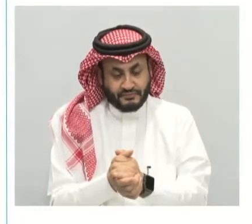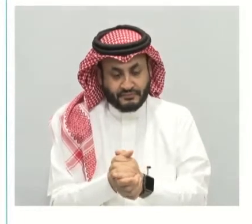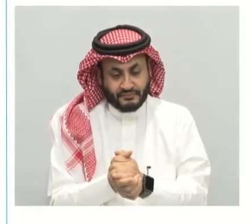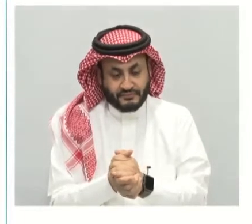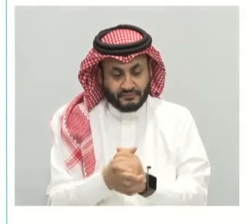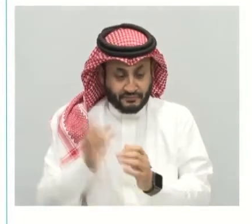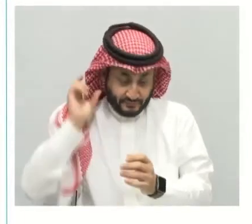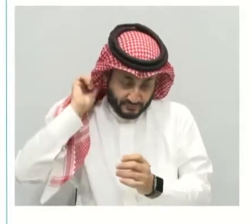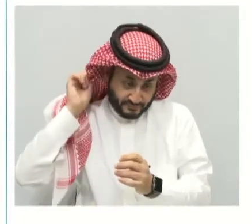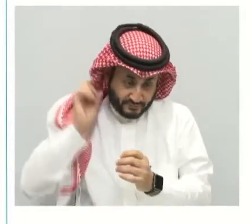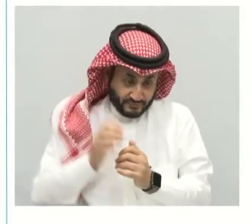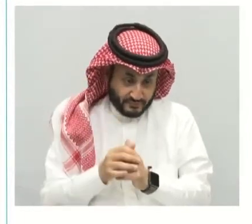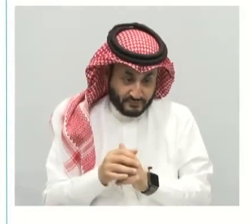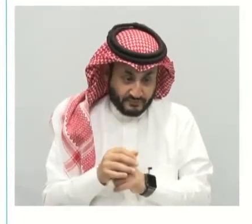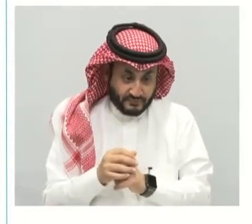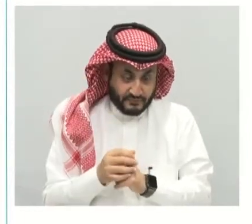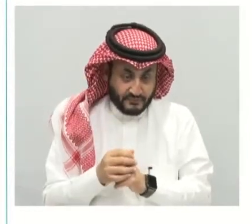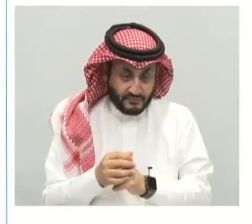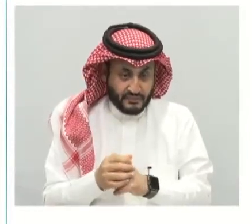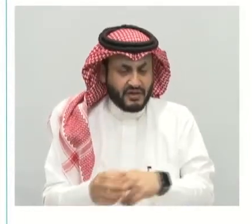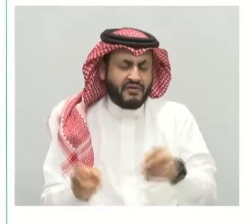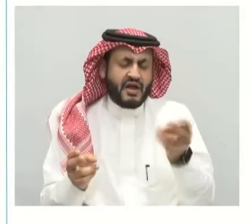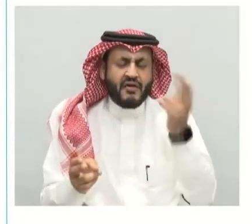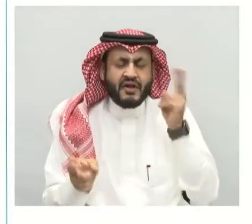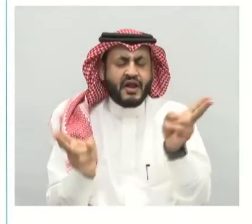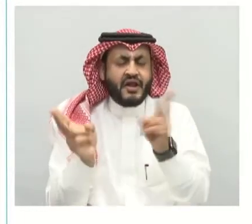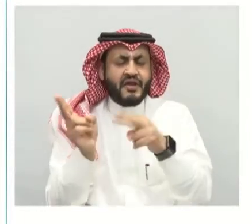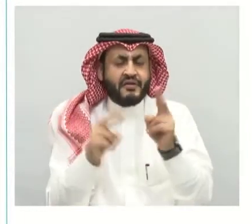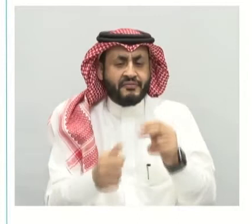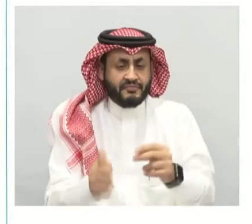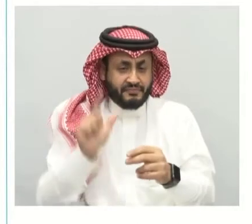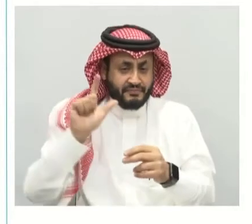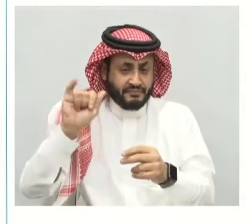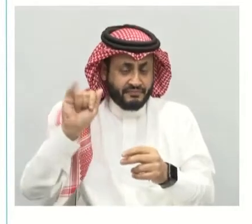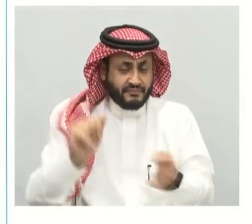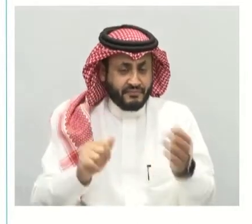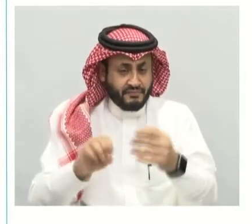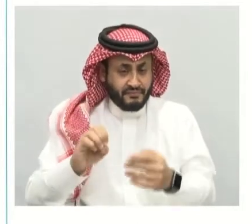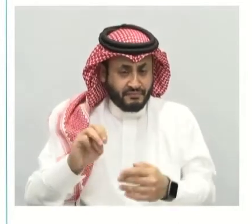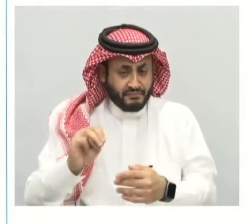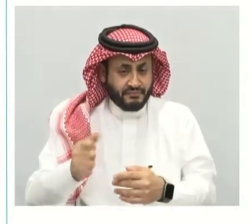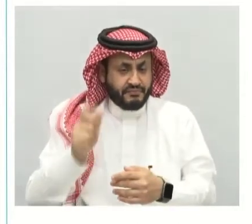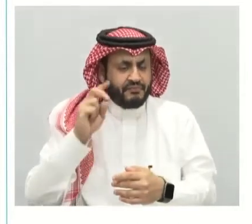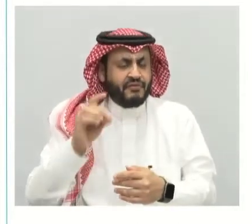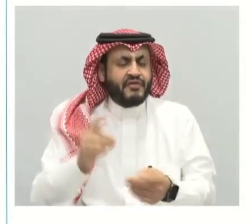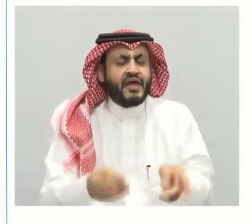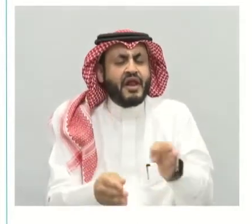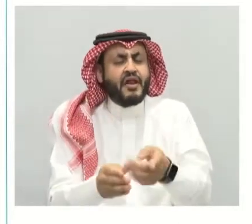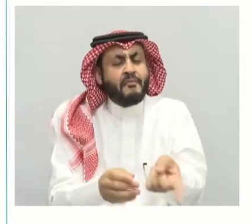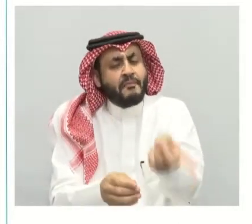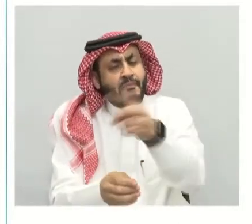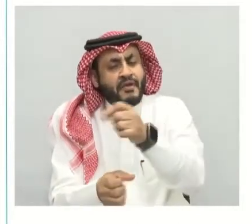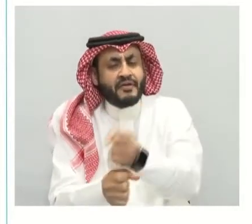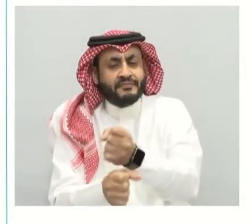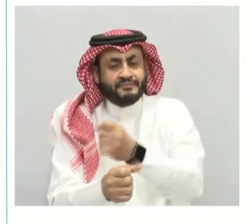a conversation between Ali and Imad talking about what are they planning to do.